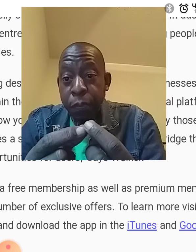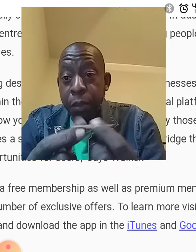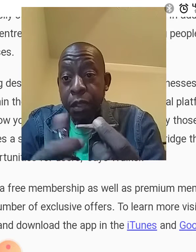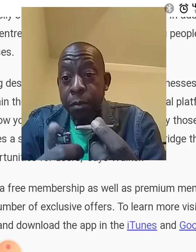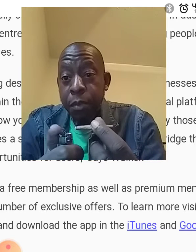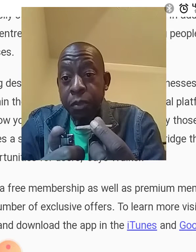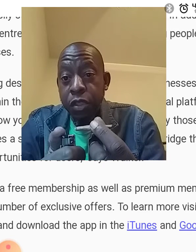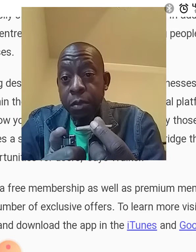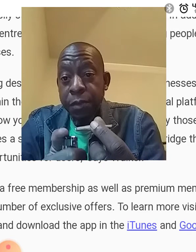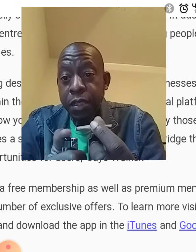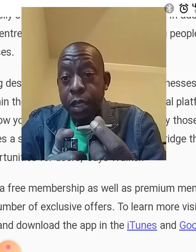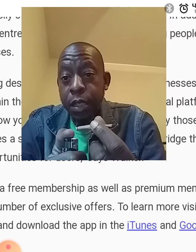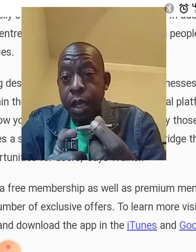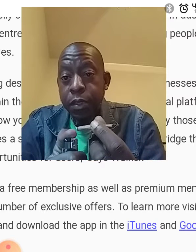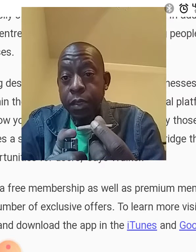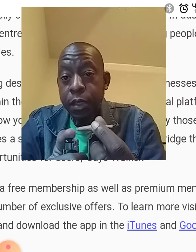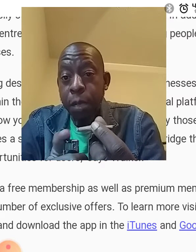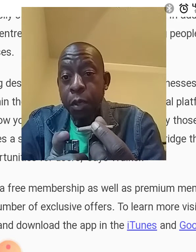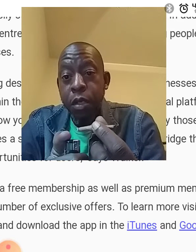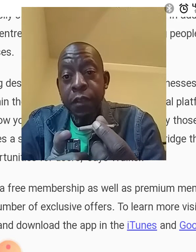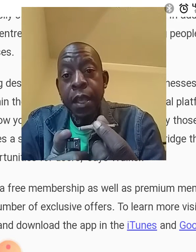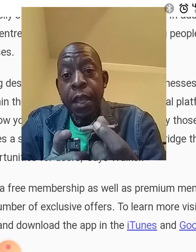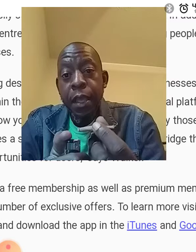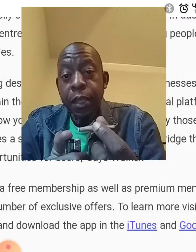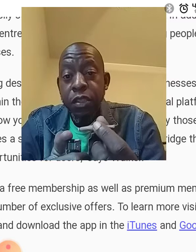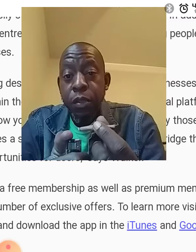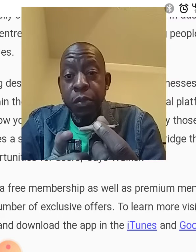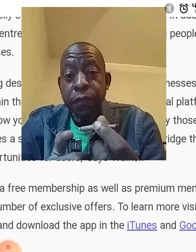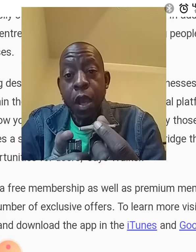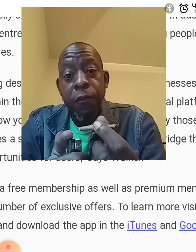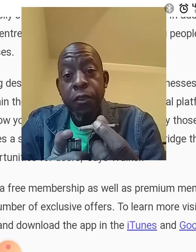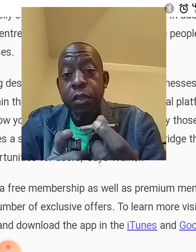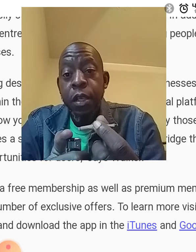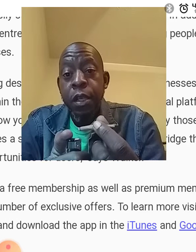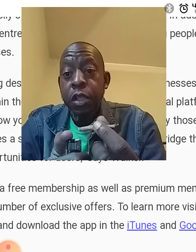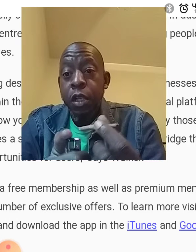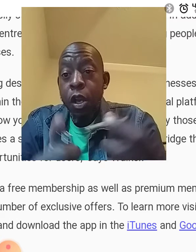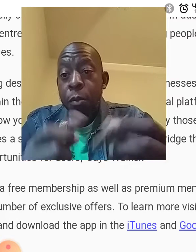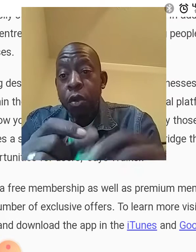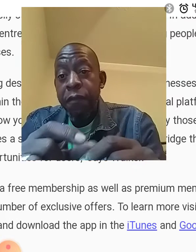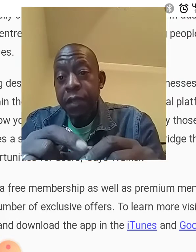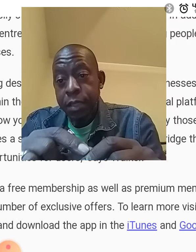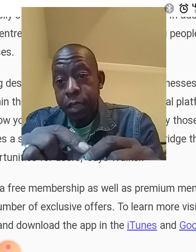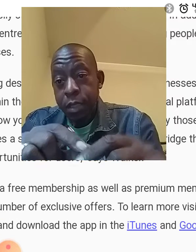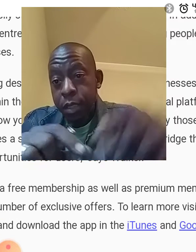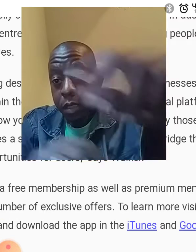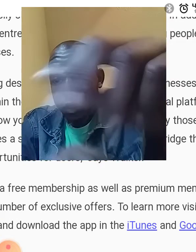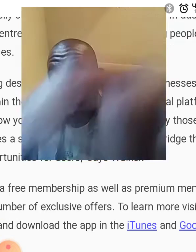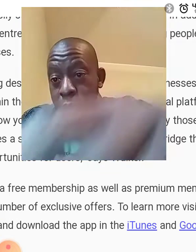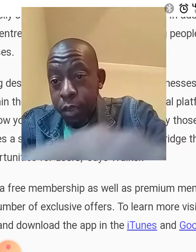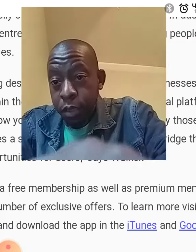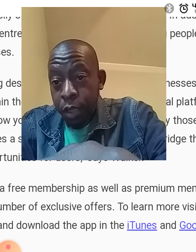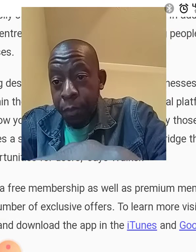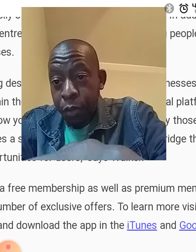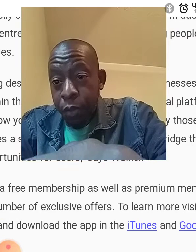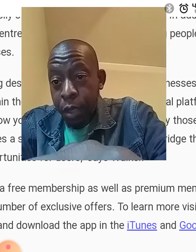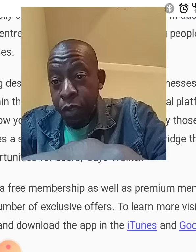as premium memberships, which unlocks a number of exclusive offers. To learn more, visit